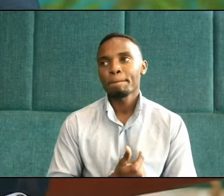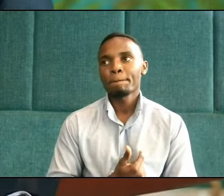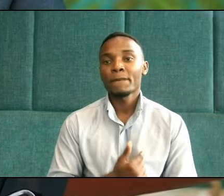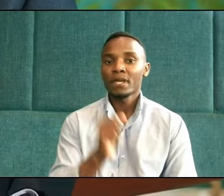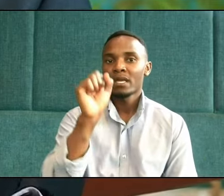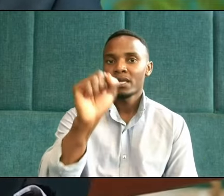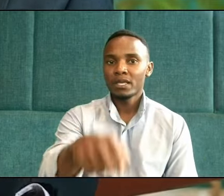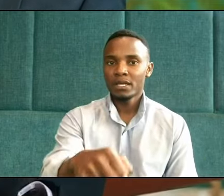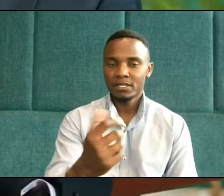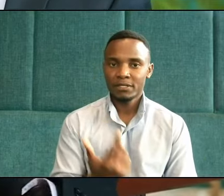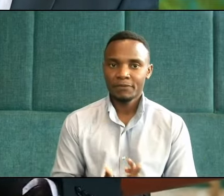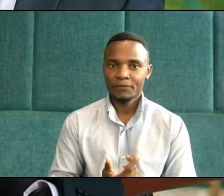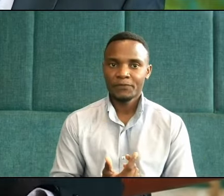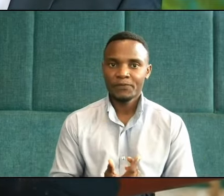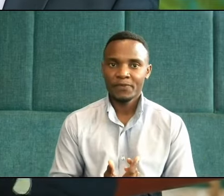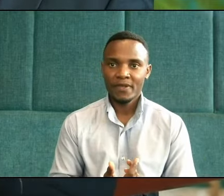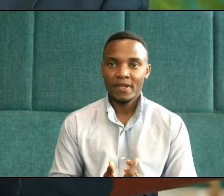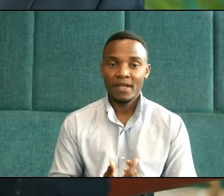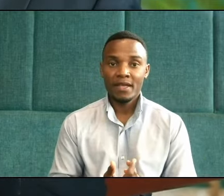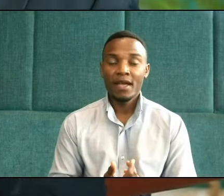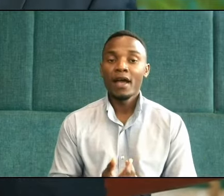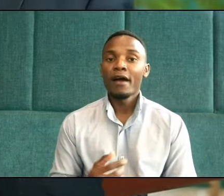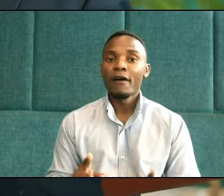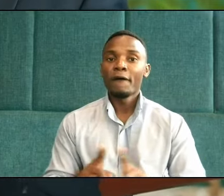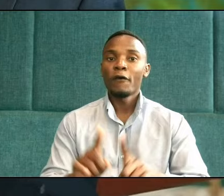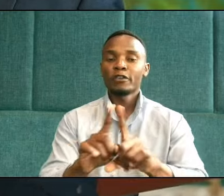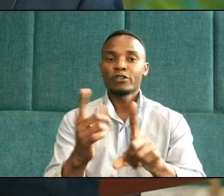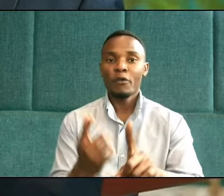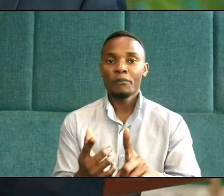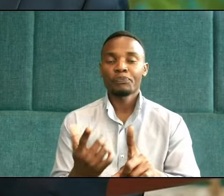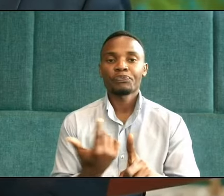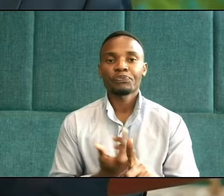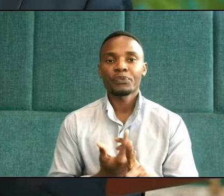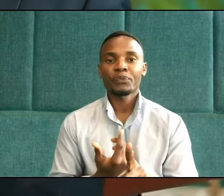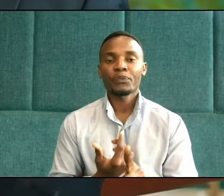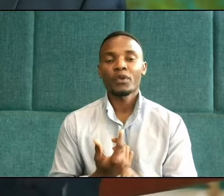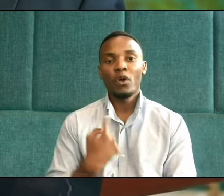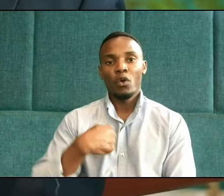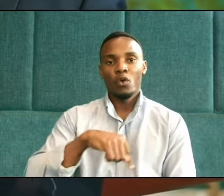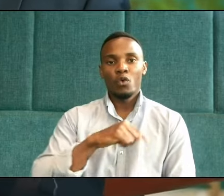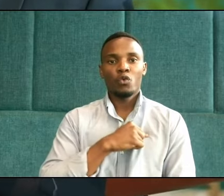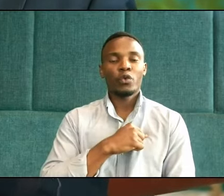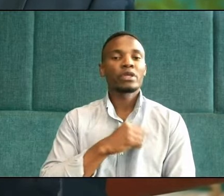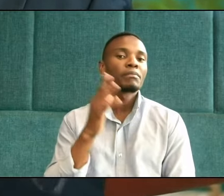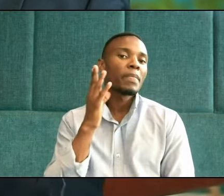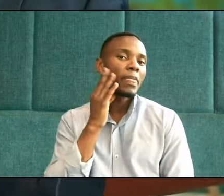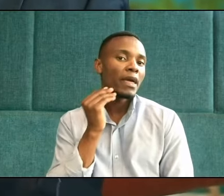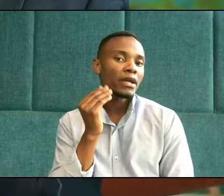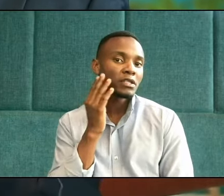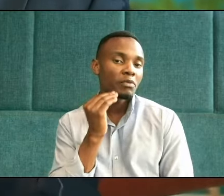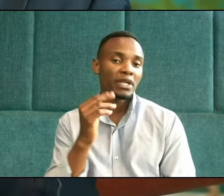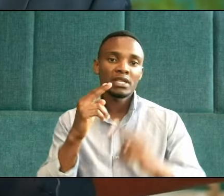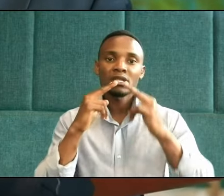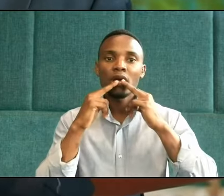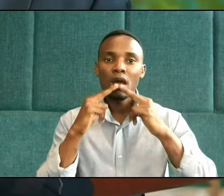Yes, in this dispensation, we also experience